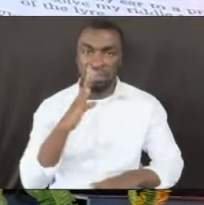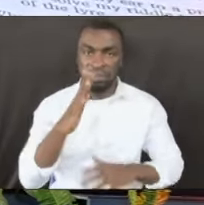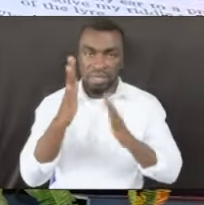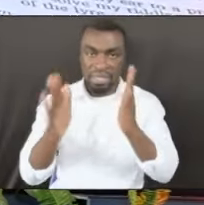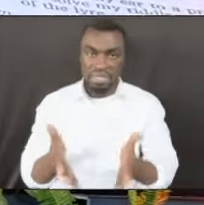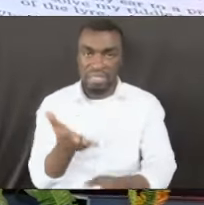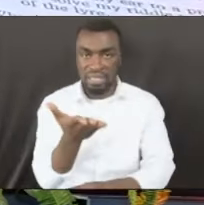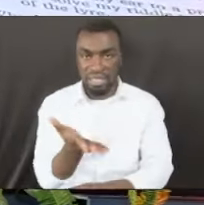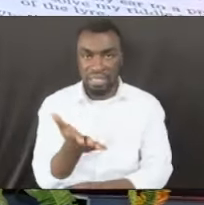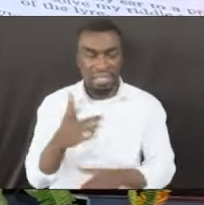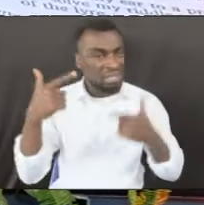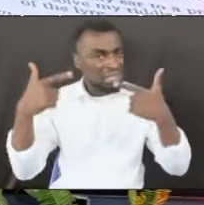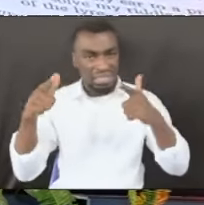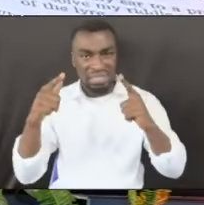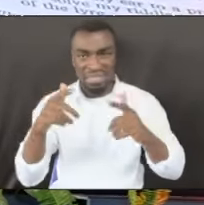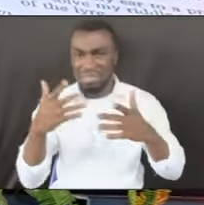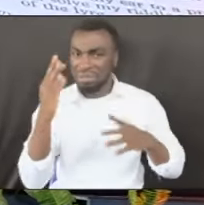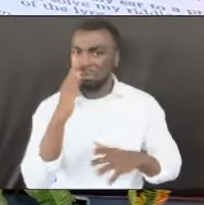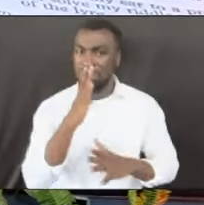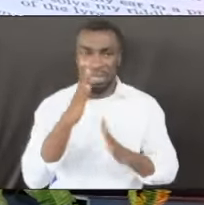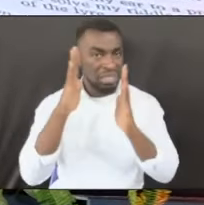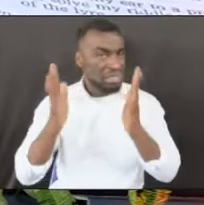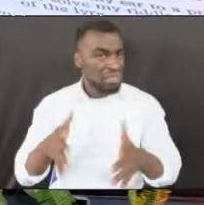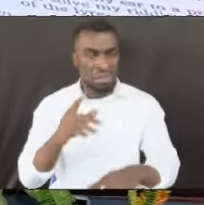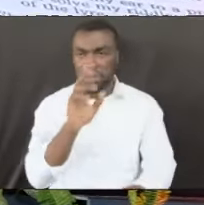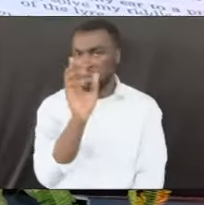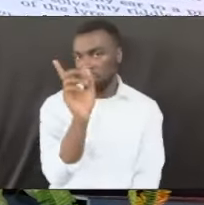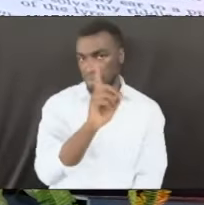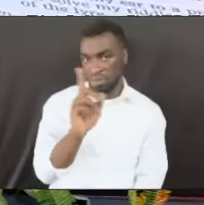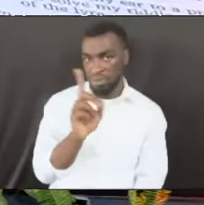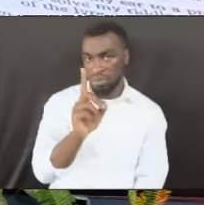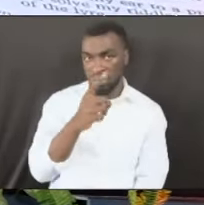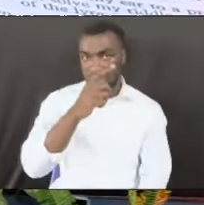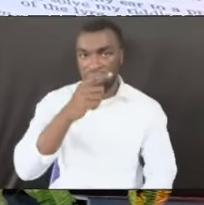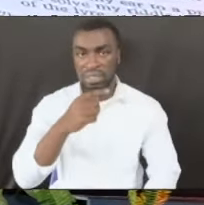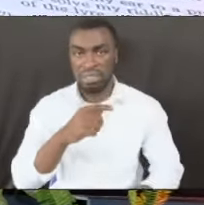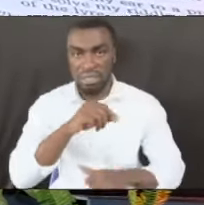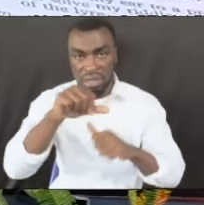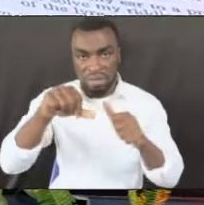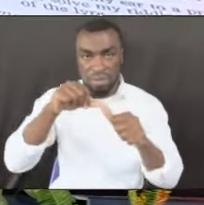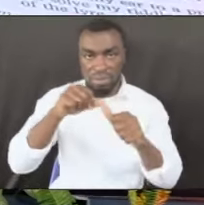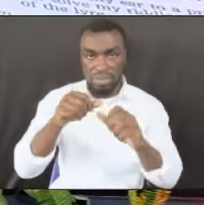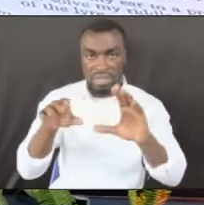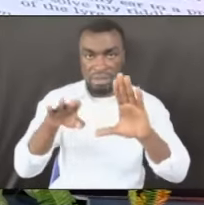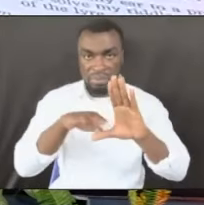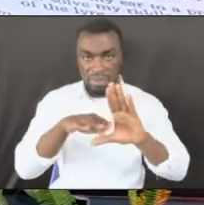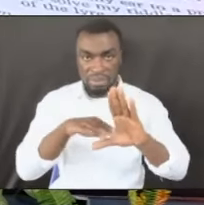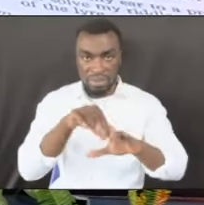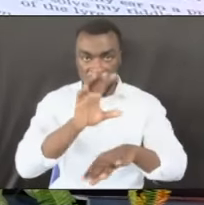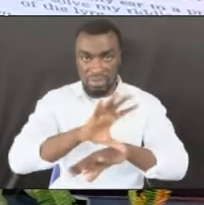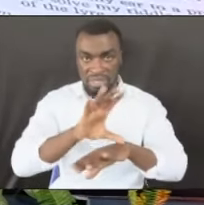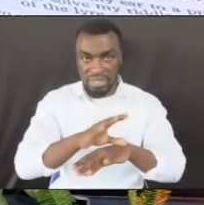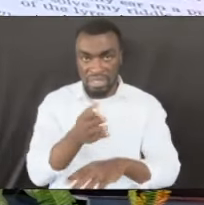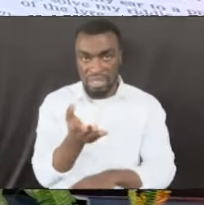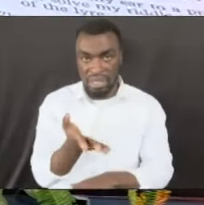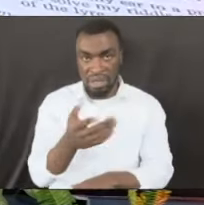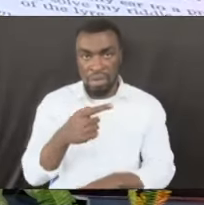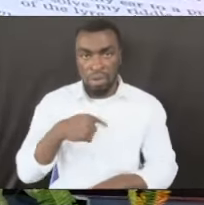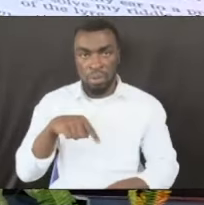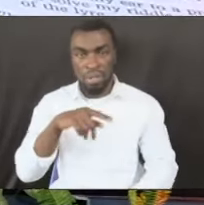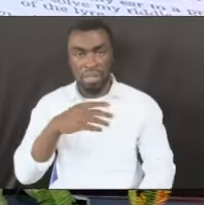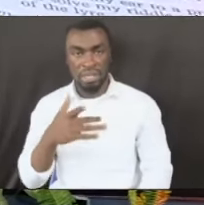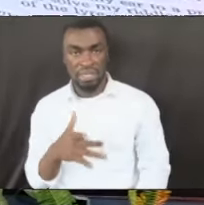the speakers. It's about the membership here. We need to get in touch with God so